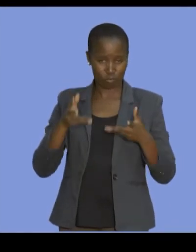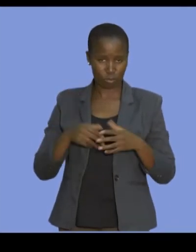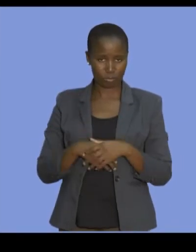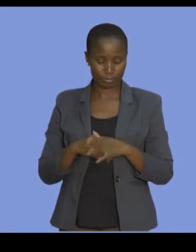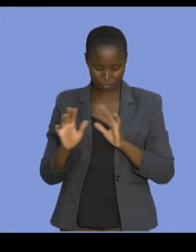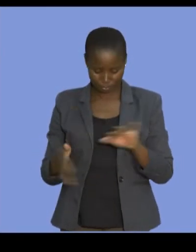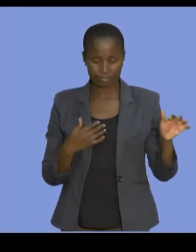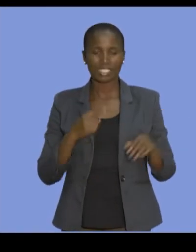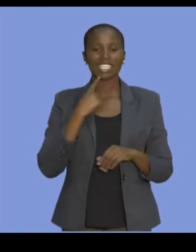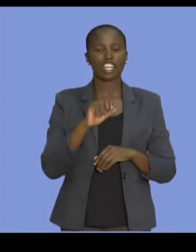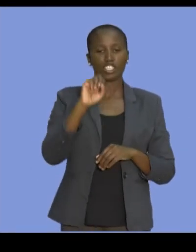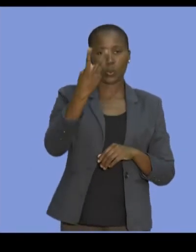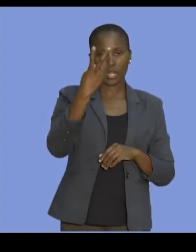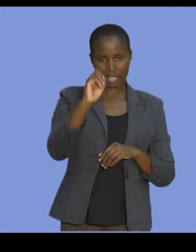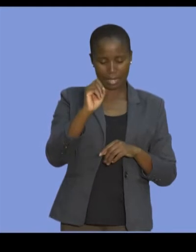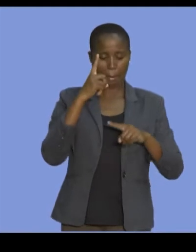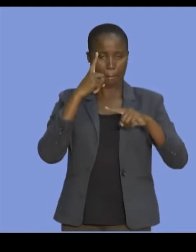plus 40 divided by 2,